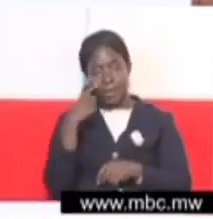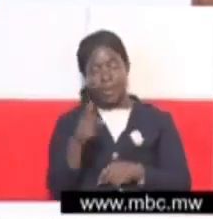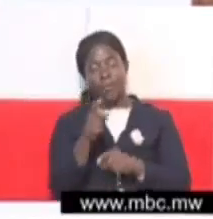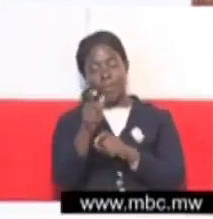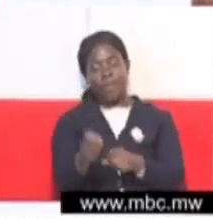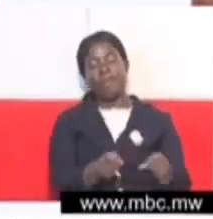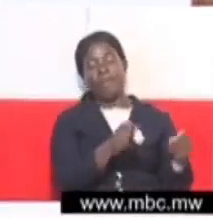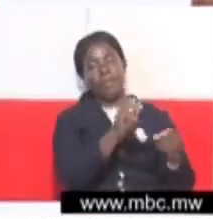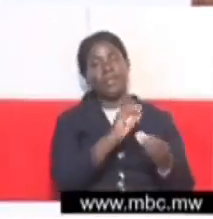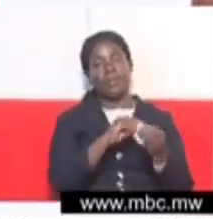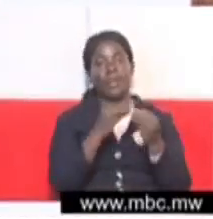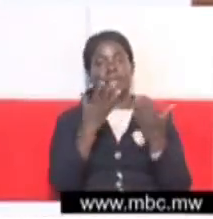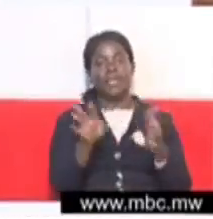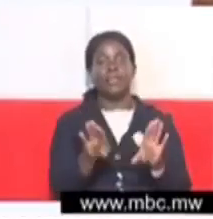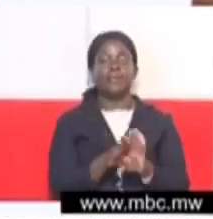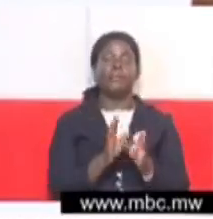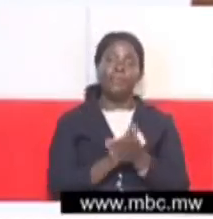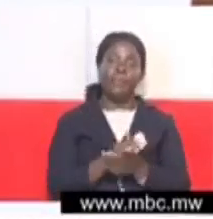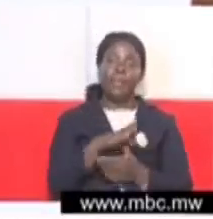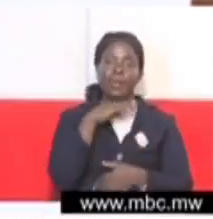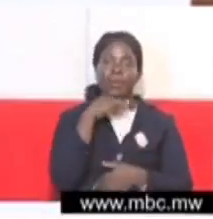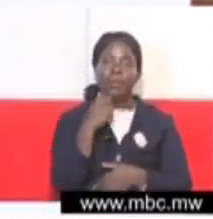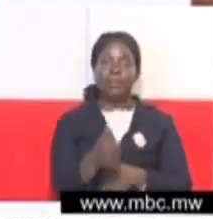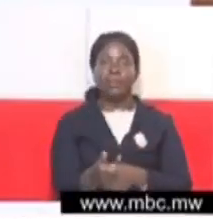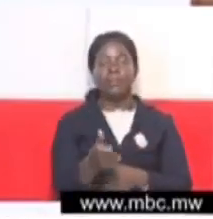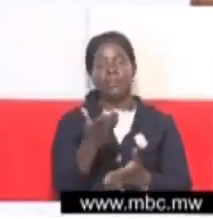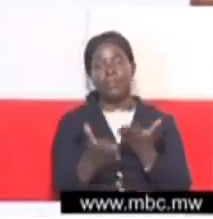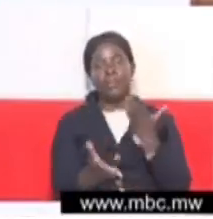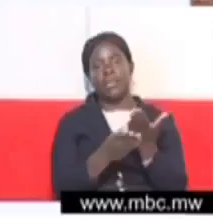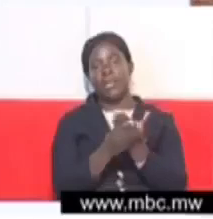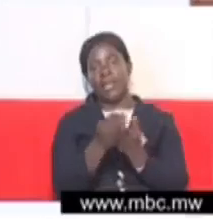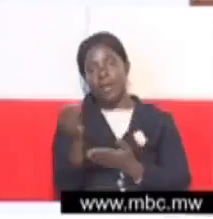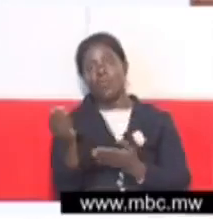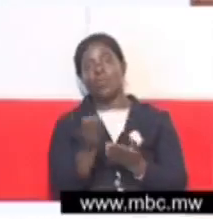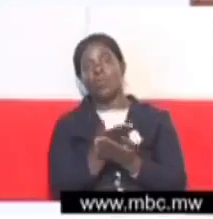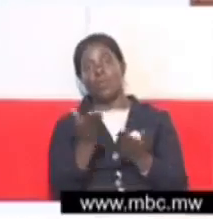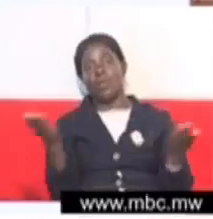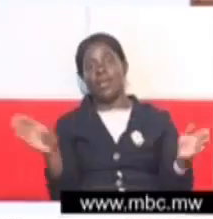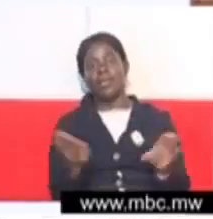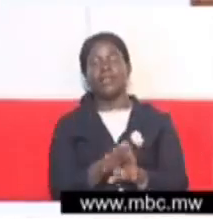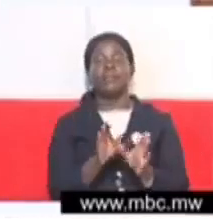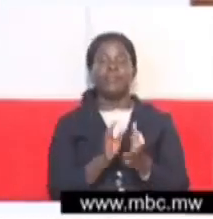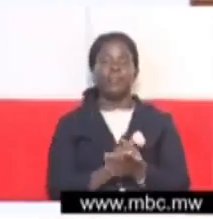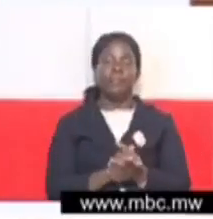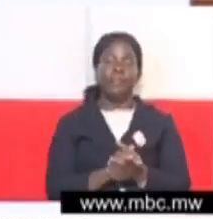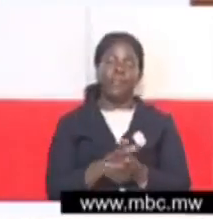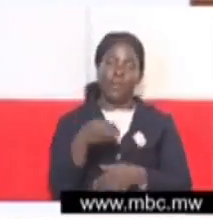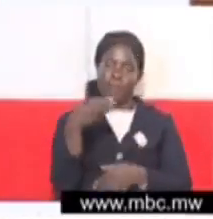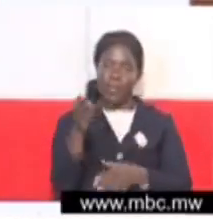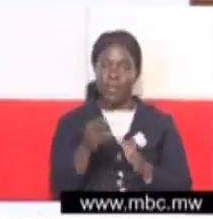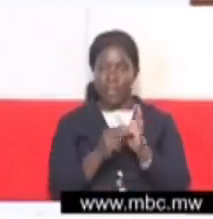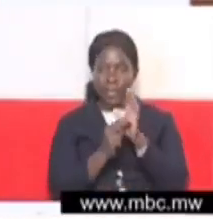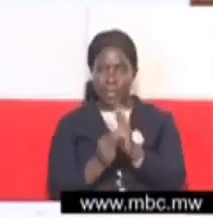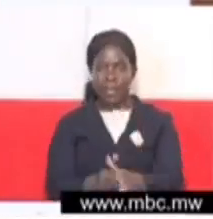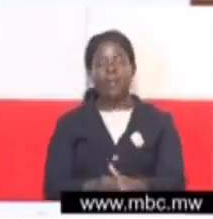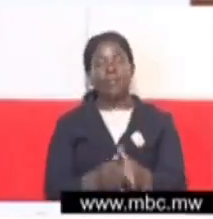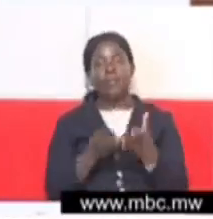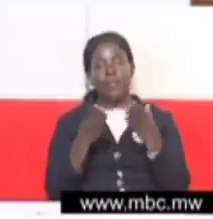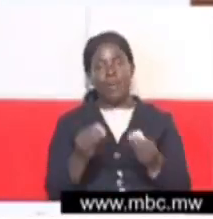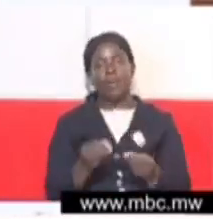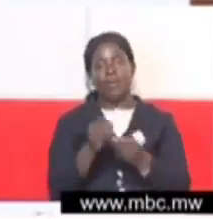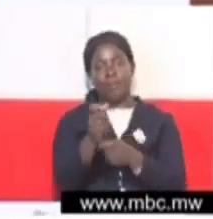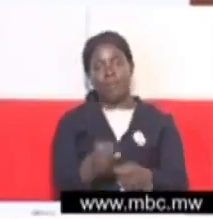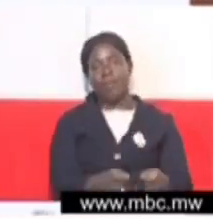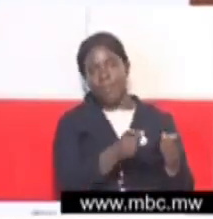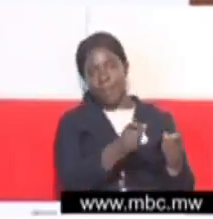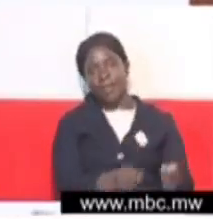doing so that they may get maybe where to buy from. So we have, I'll give you an example. We have farmers that have come